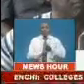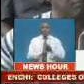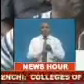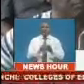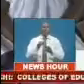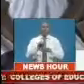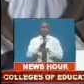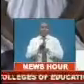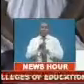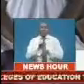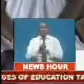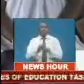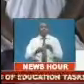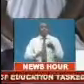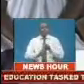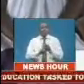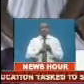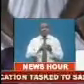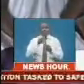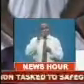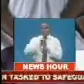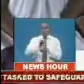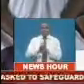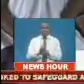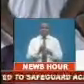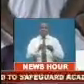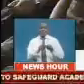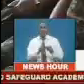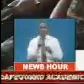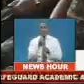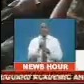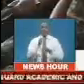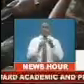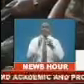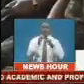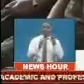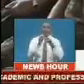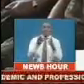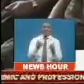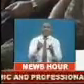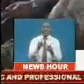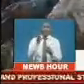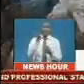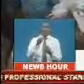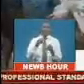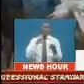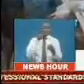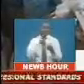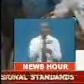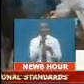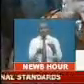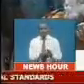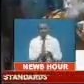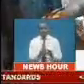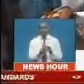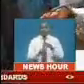kingdom business. Putting brick and mortar together started 4 years ago and is now 60% complete,